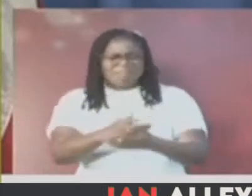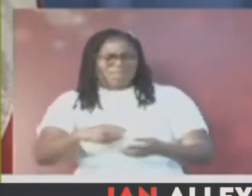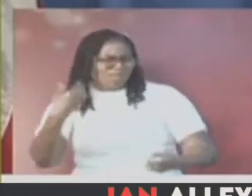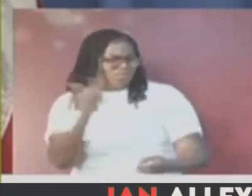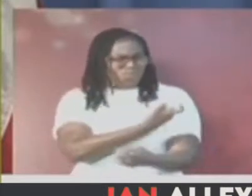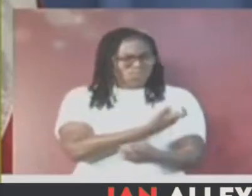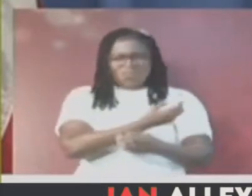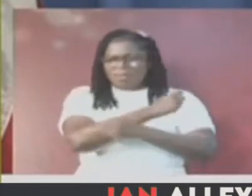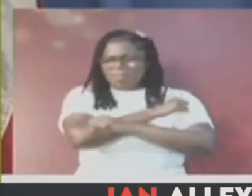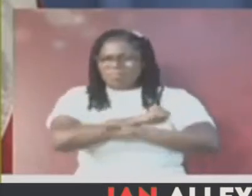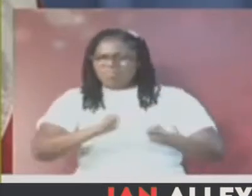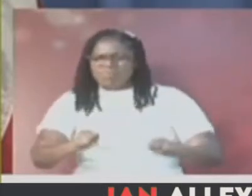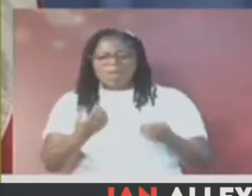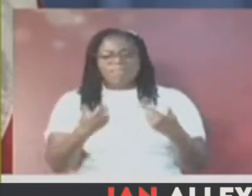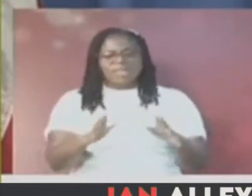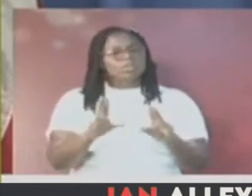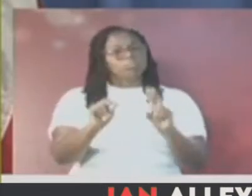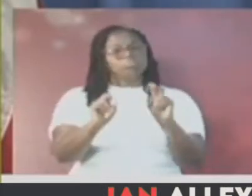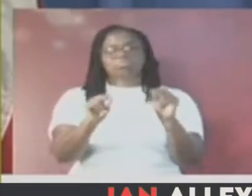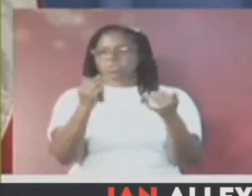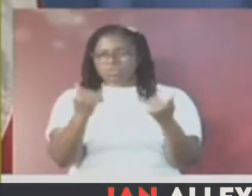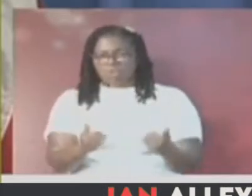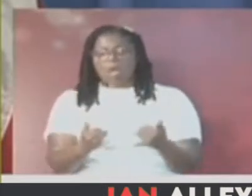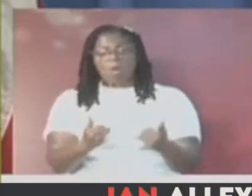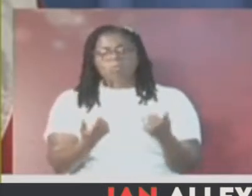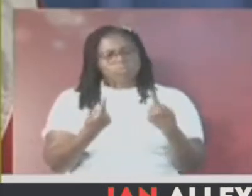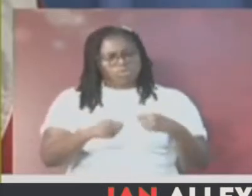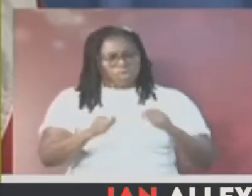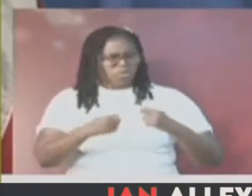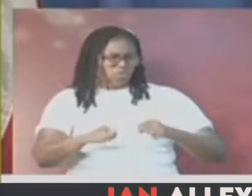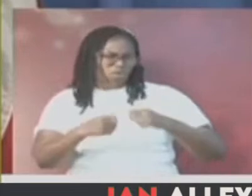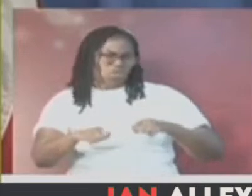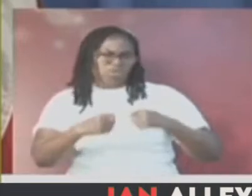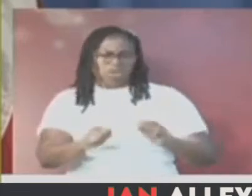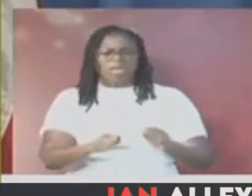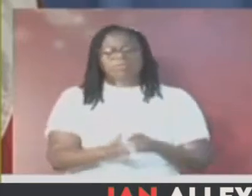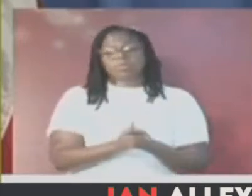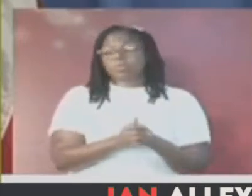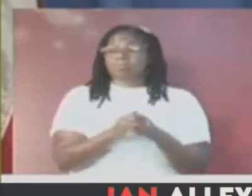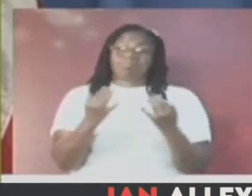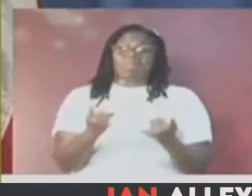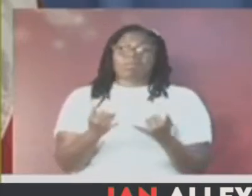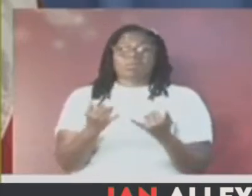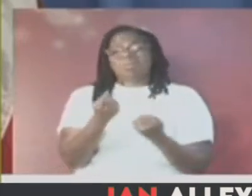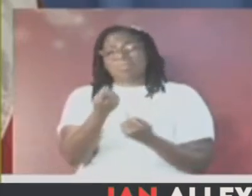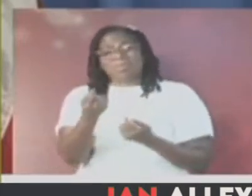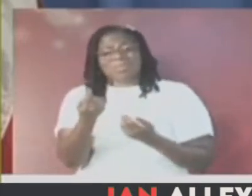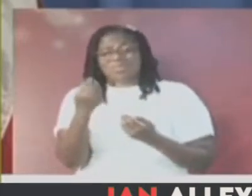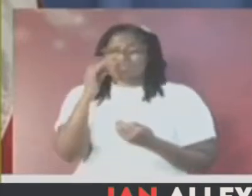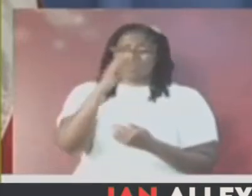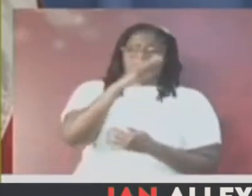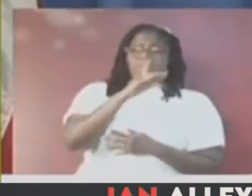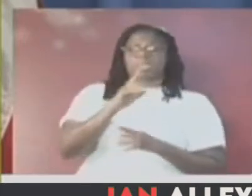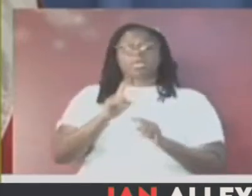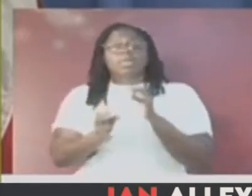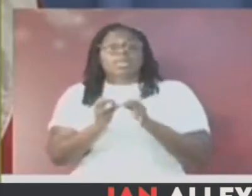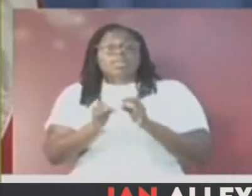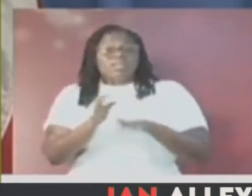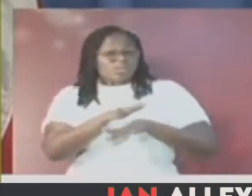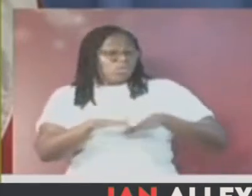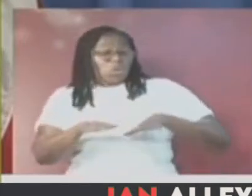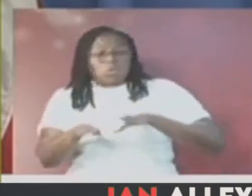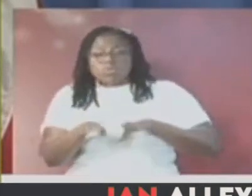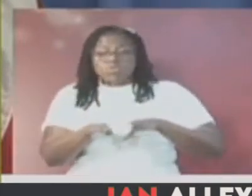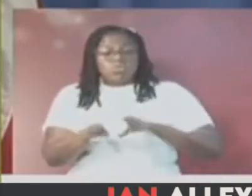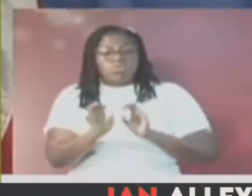So it's a peculiar situation where if you don't do anything and let it naturally build up